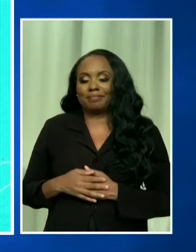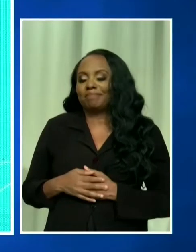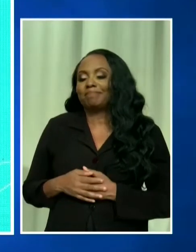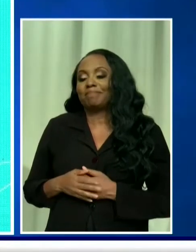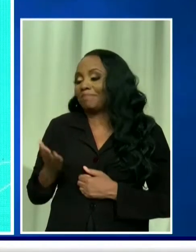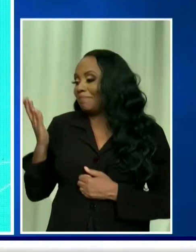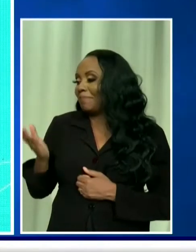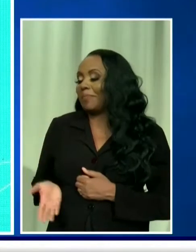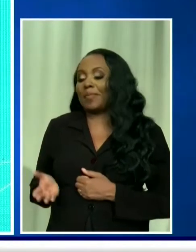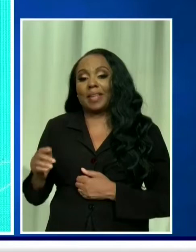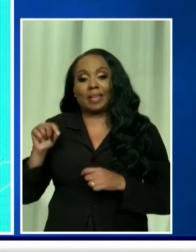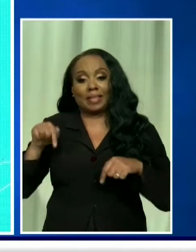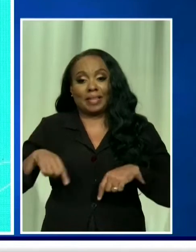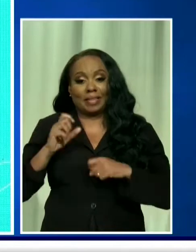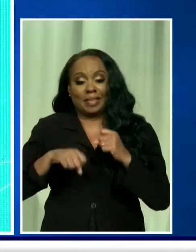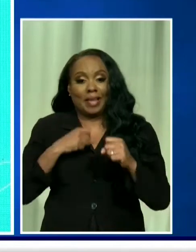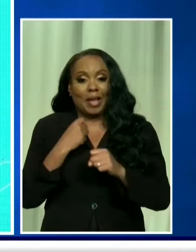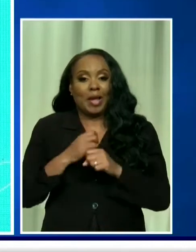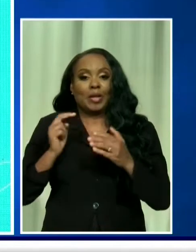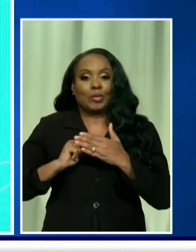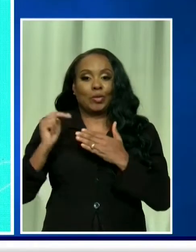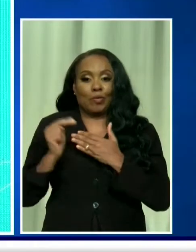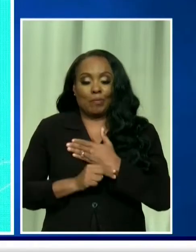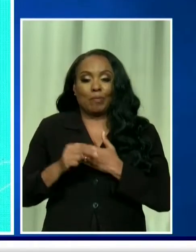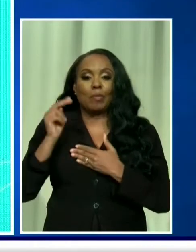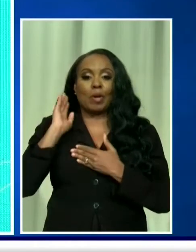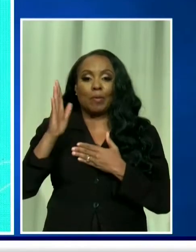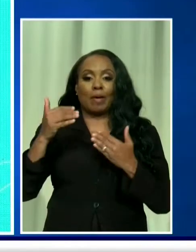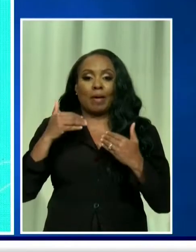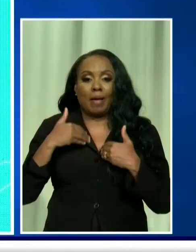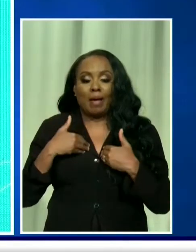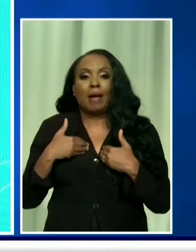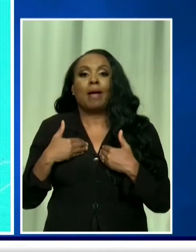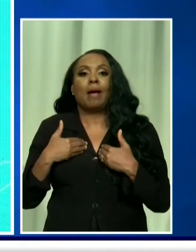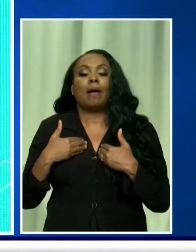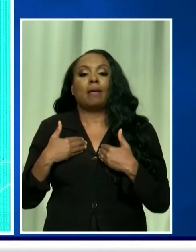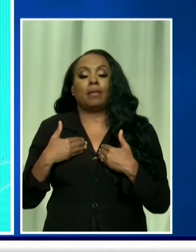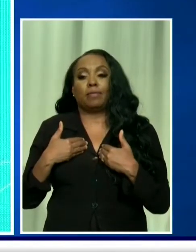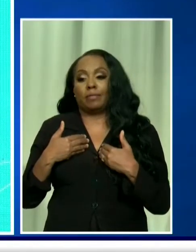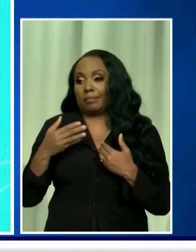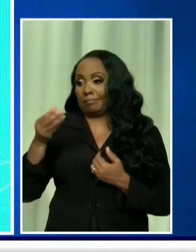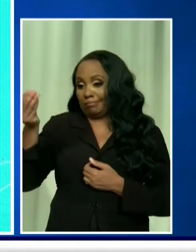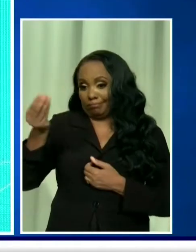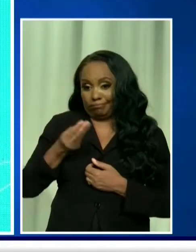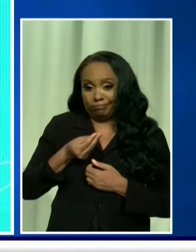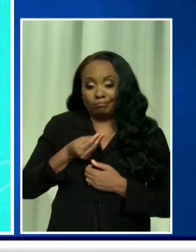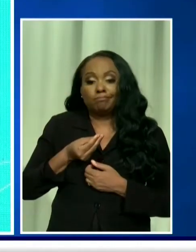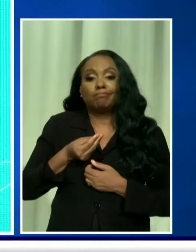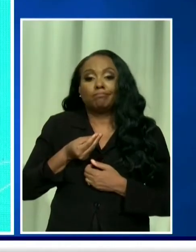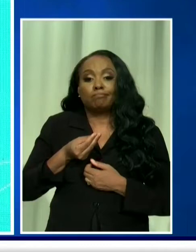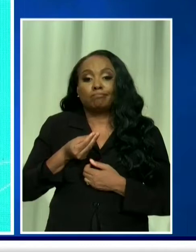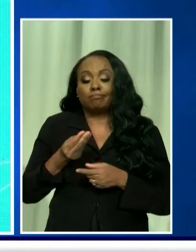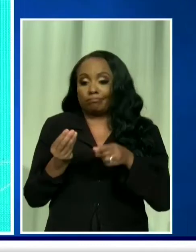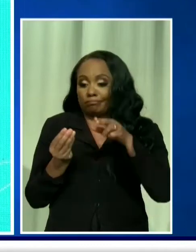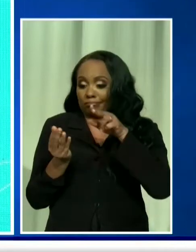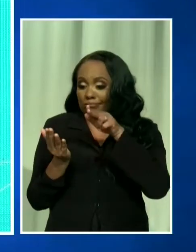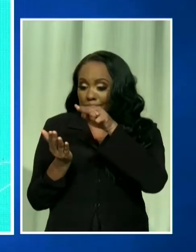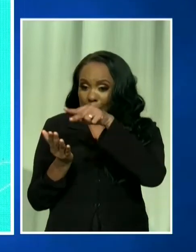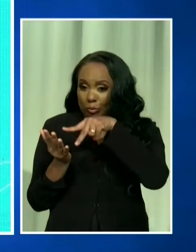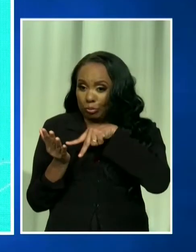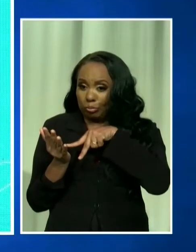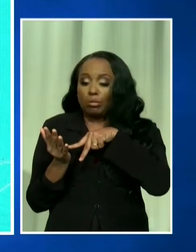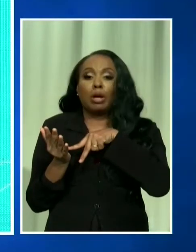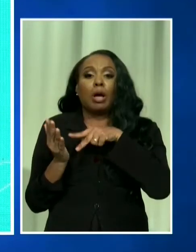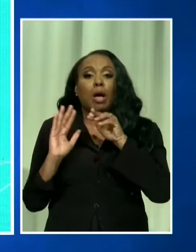have in hand a comprehensive strategic plan for life sciences, which will provide a roadmap for development of the